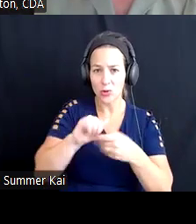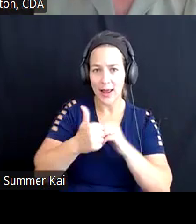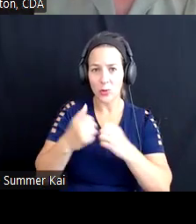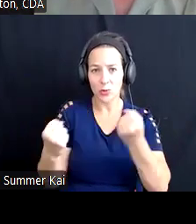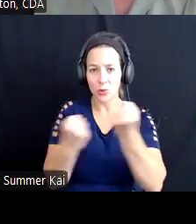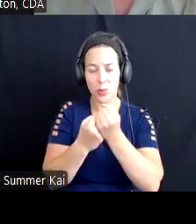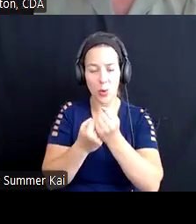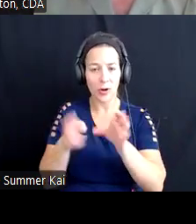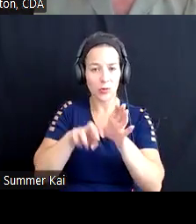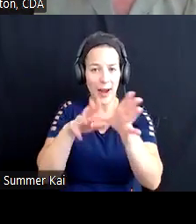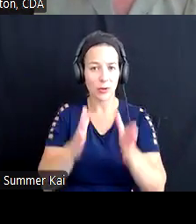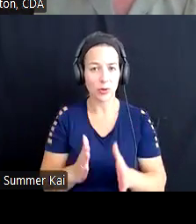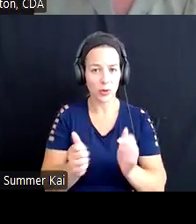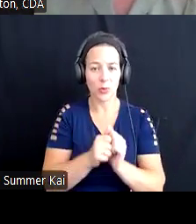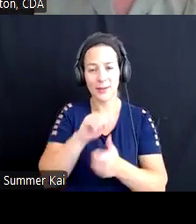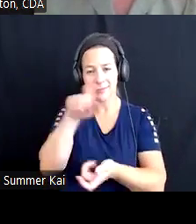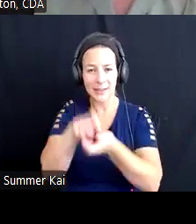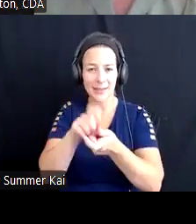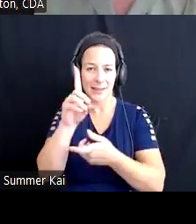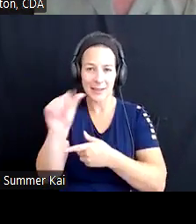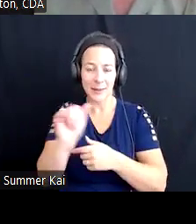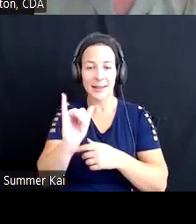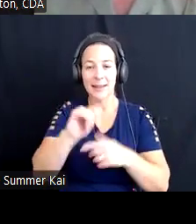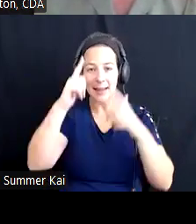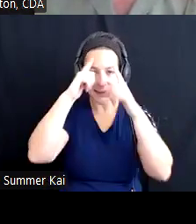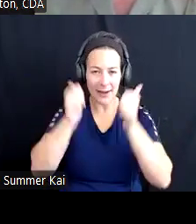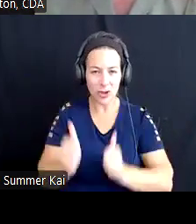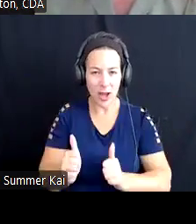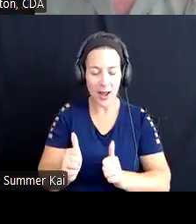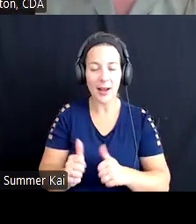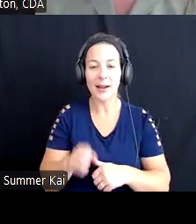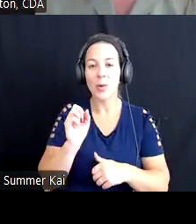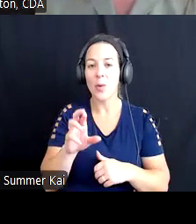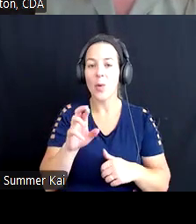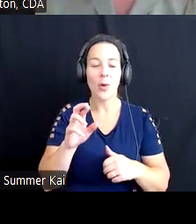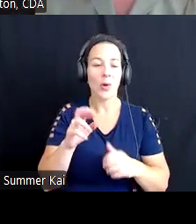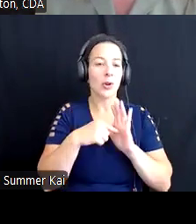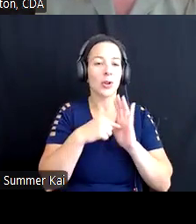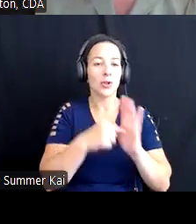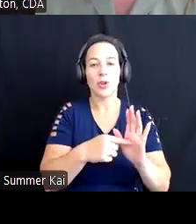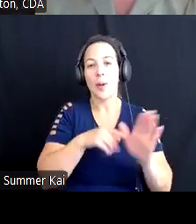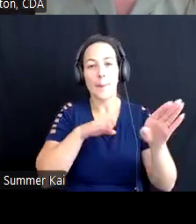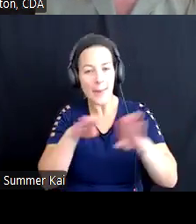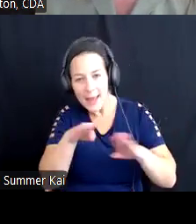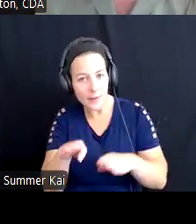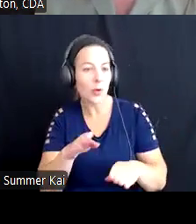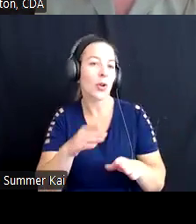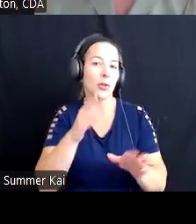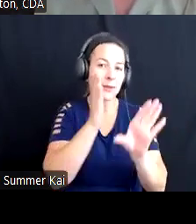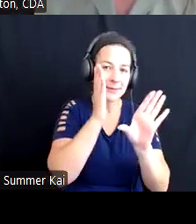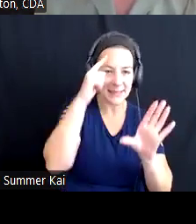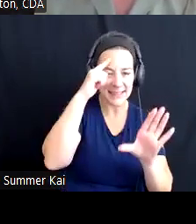with certain kinds of disabilities, such as dementia, or who may exhibit behavioral or psychological symptoms